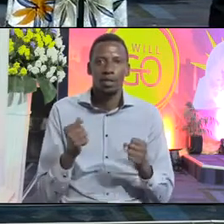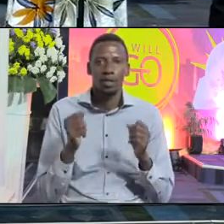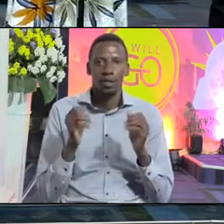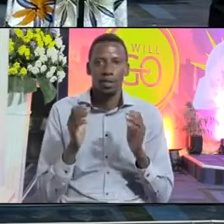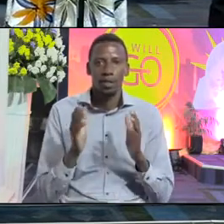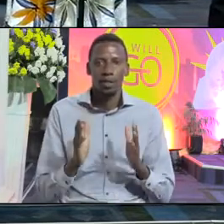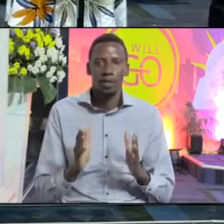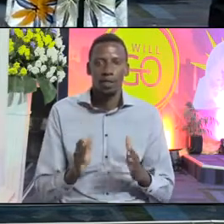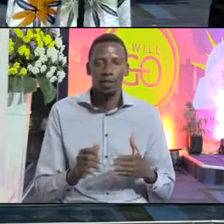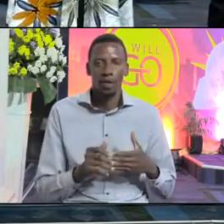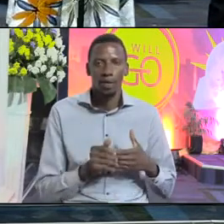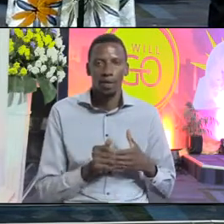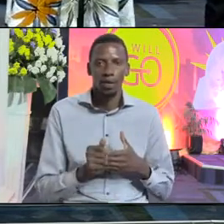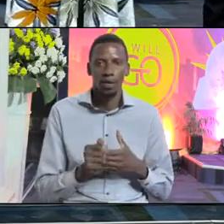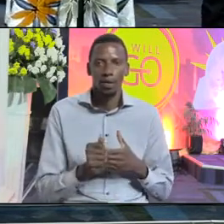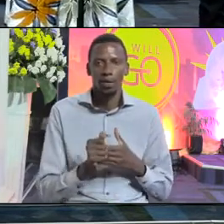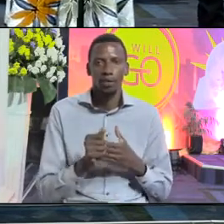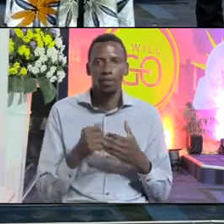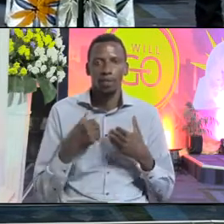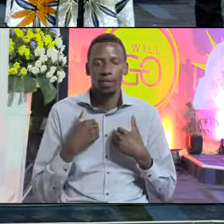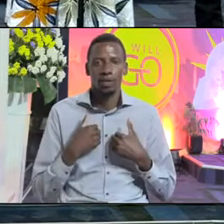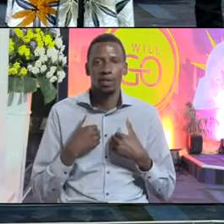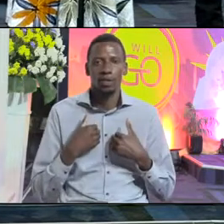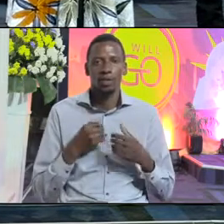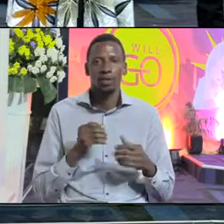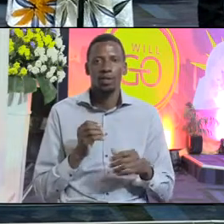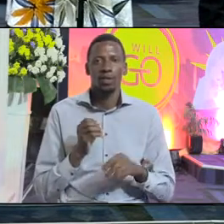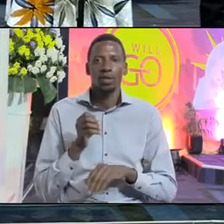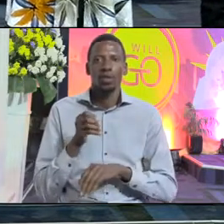Jesus Savior, pilot me.